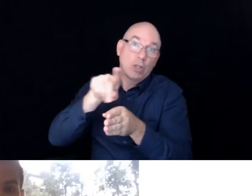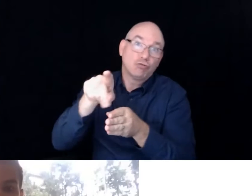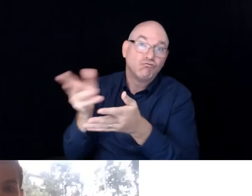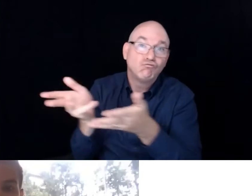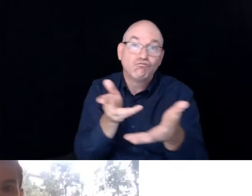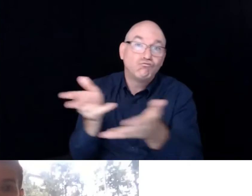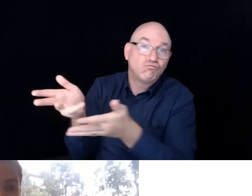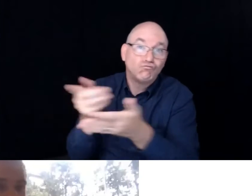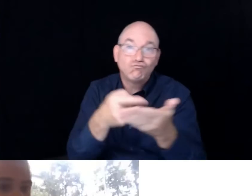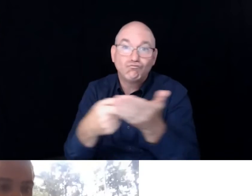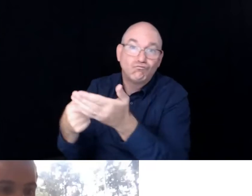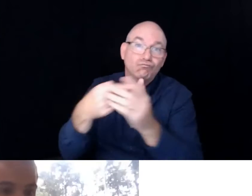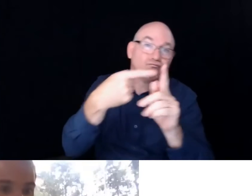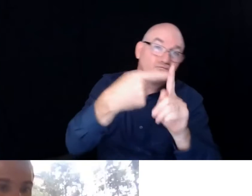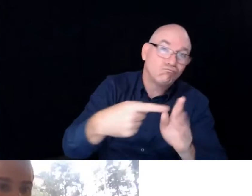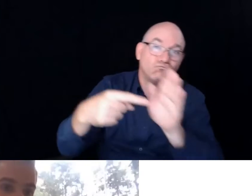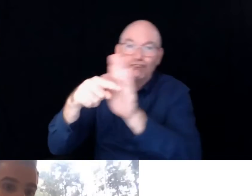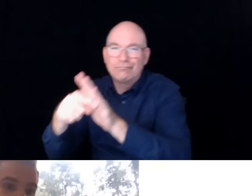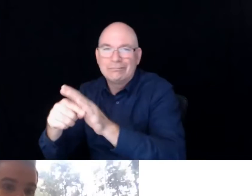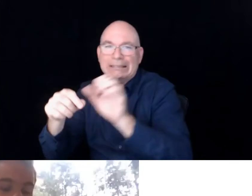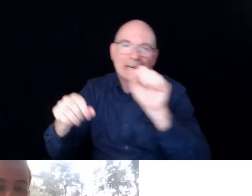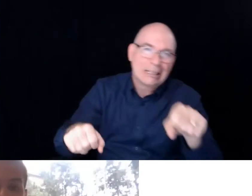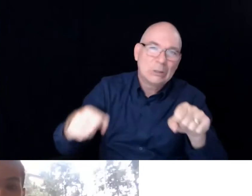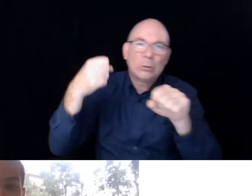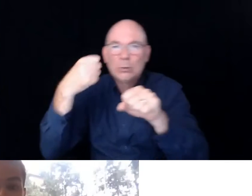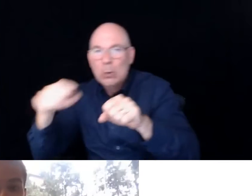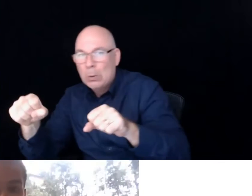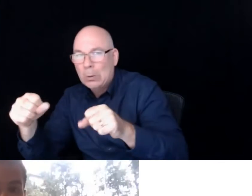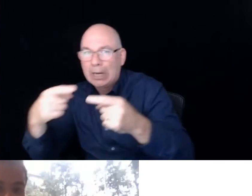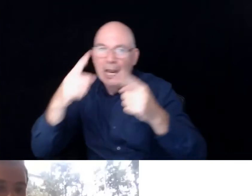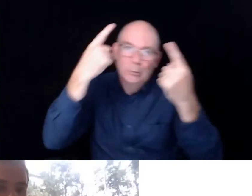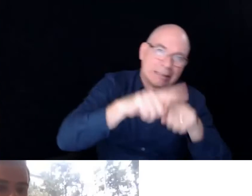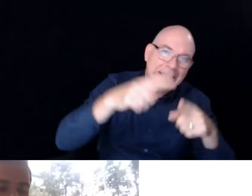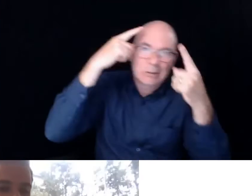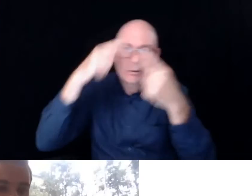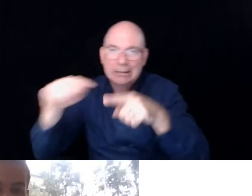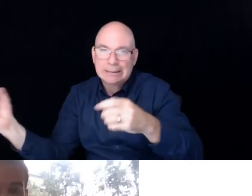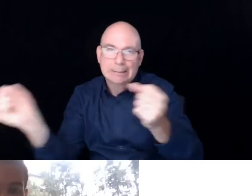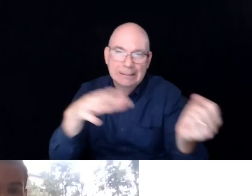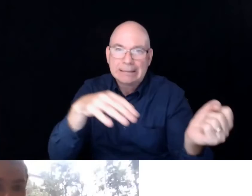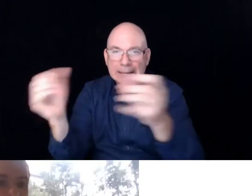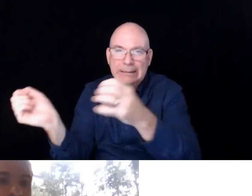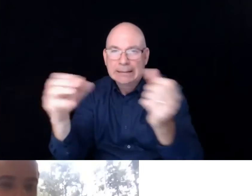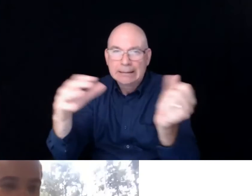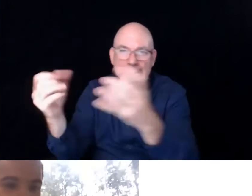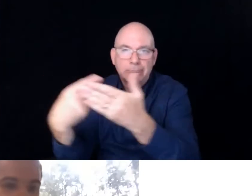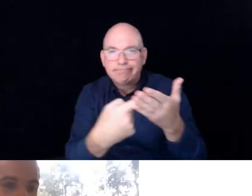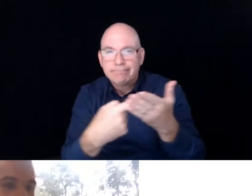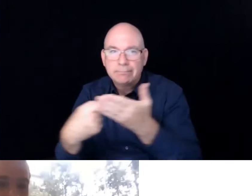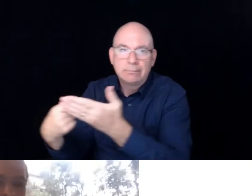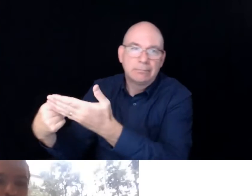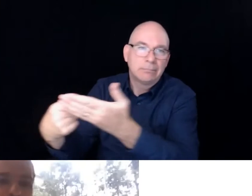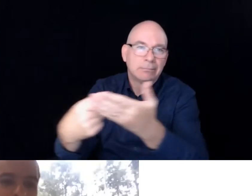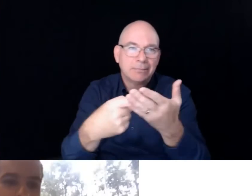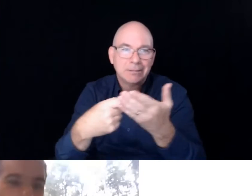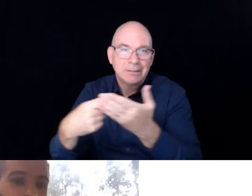regardless the differentiation between all of us. Because at the end, there is like no planet B, so